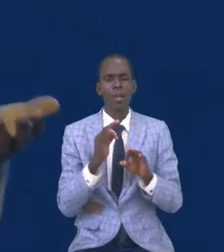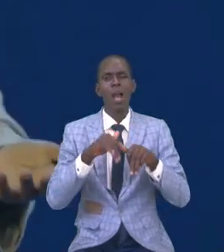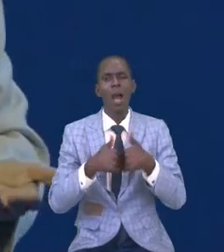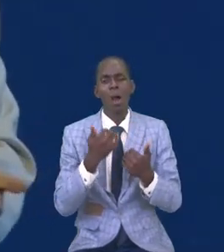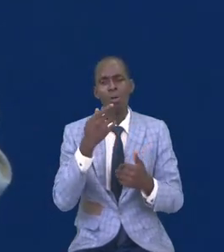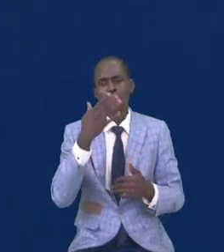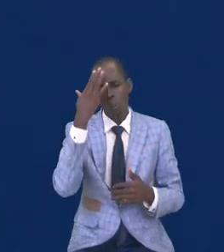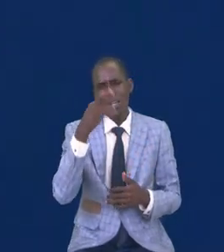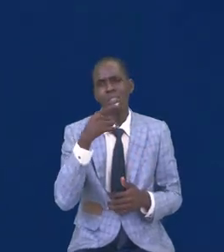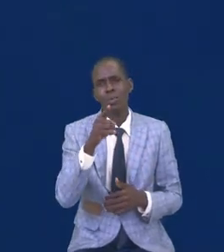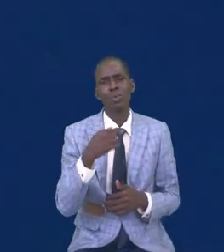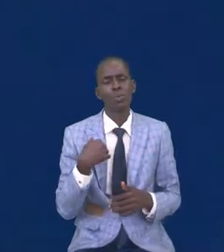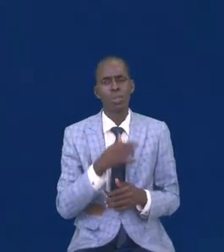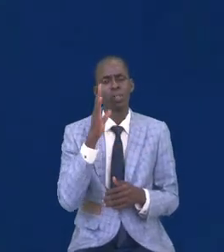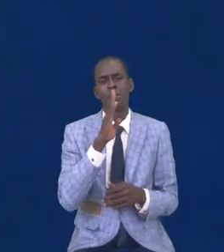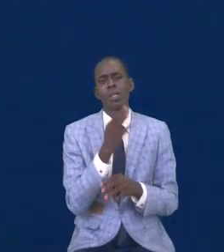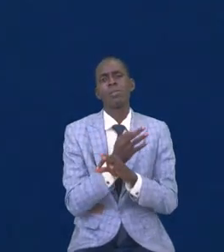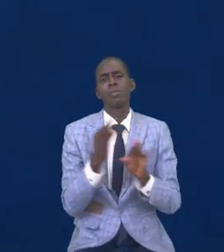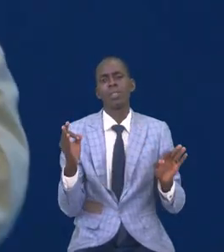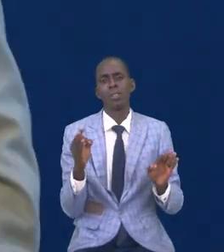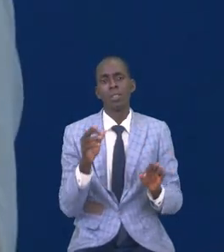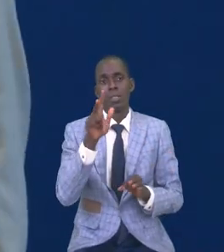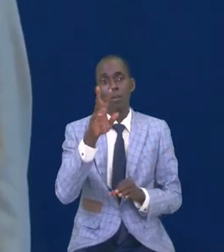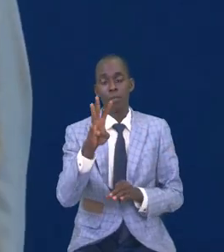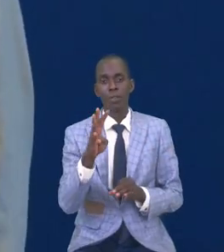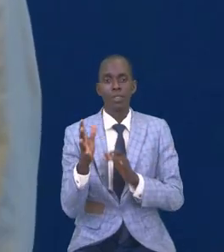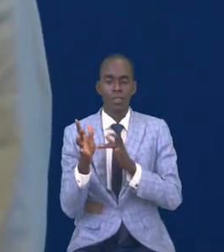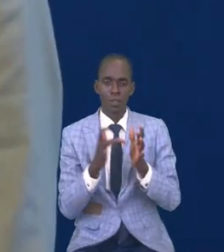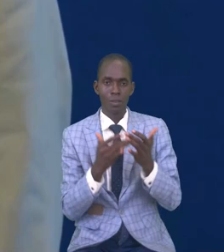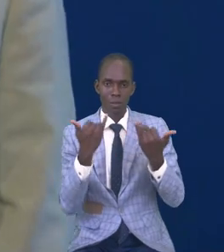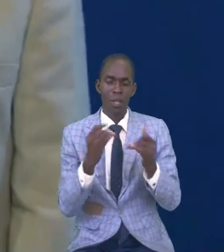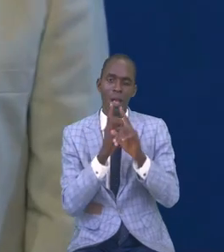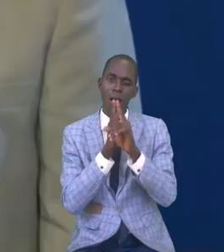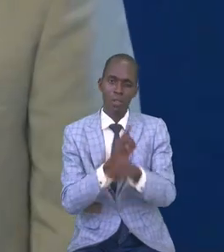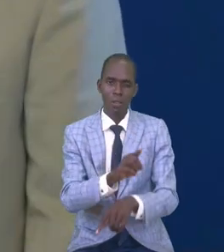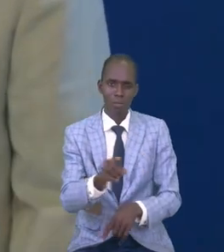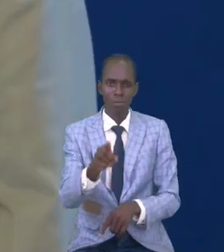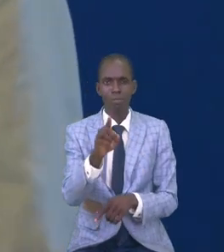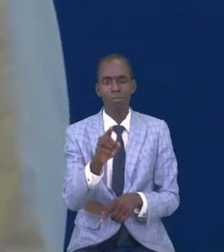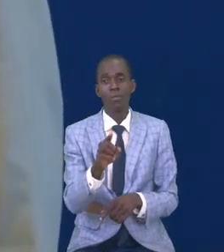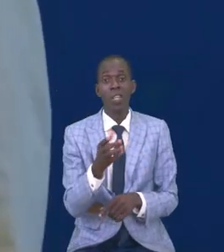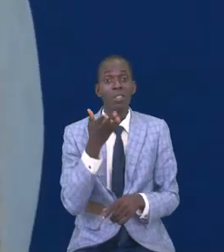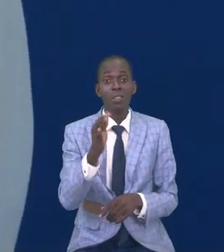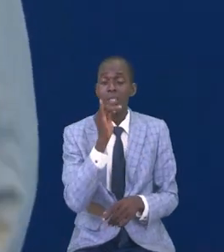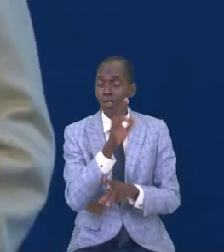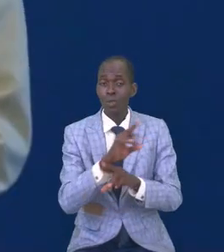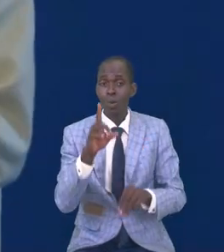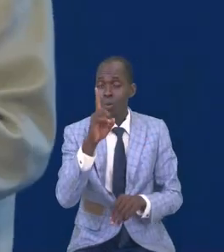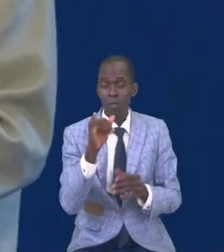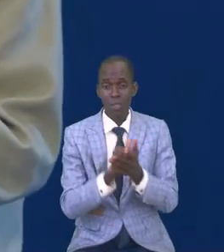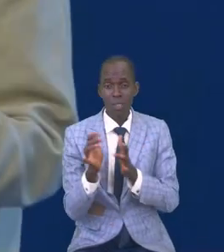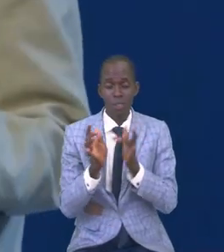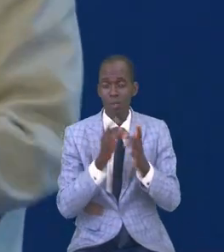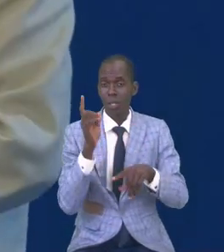34 says, Jesus answered them. There's no question Jesus cannot answer.